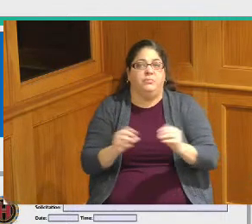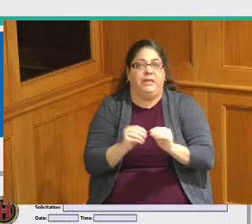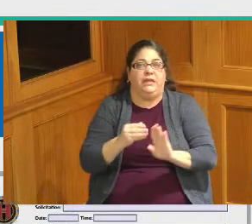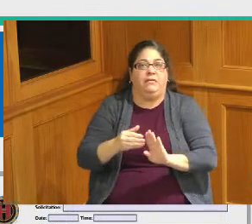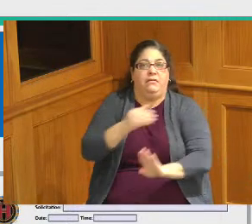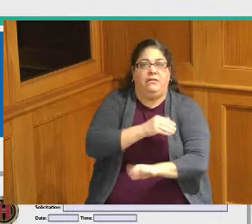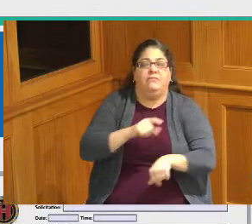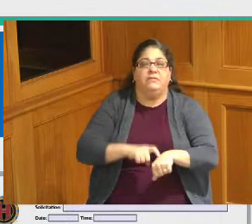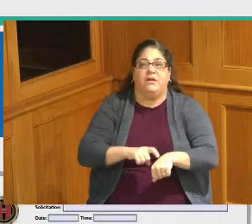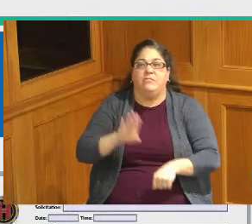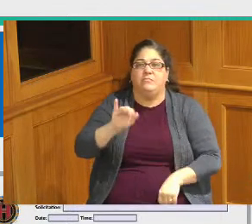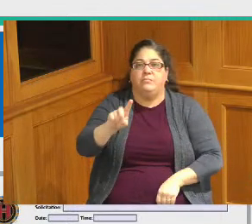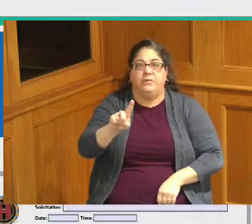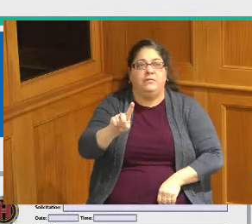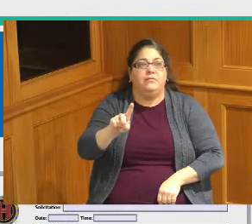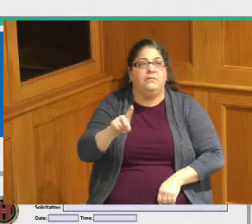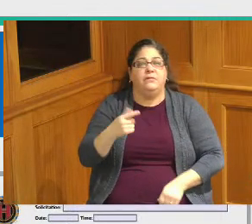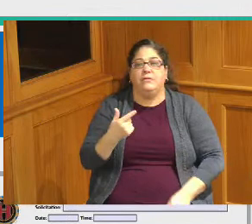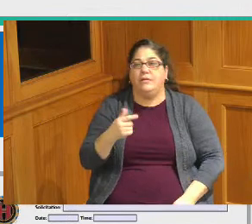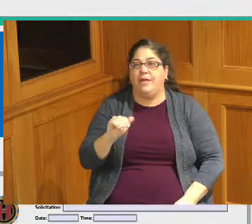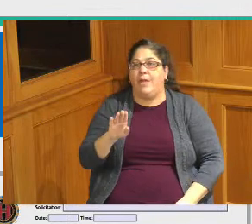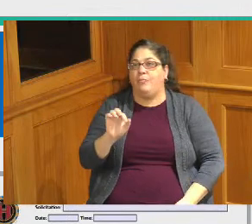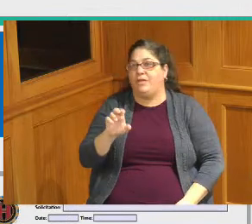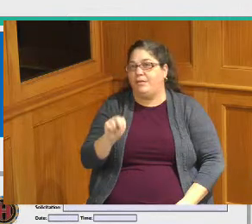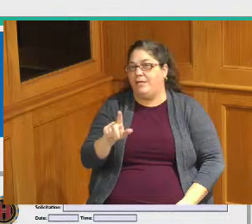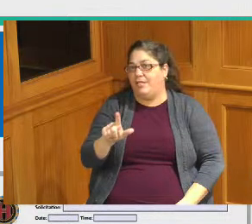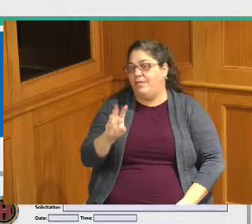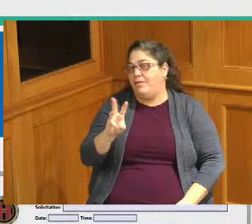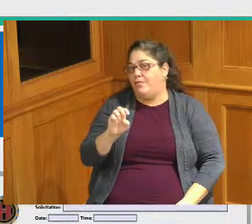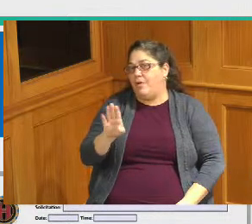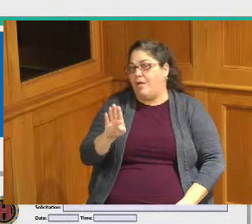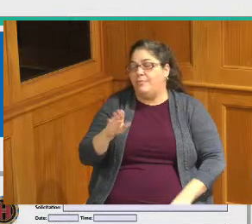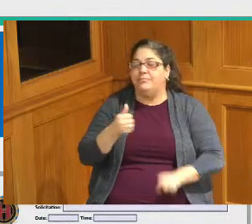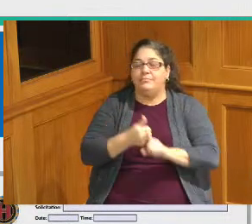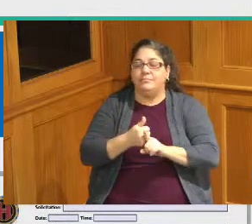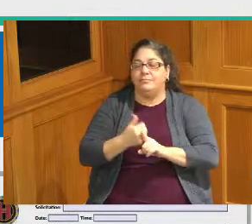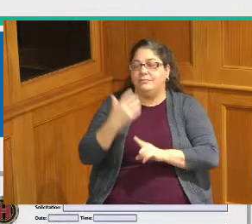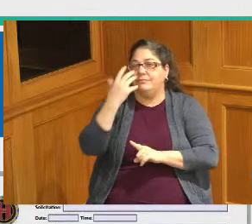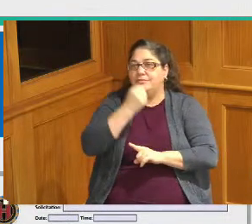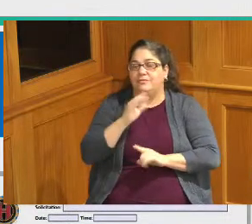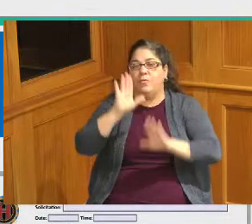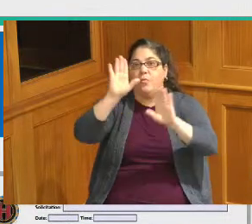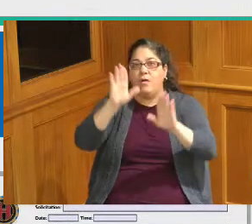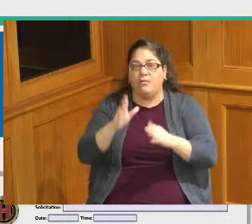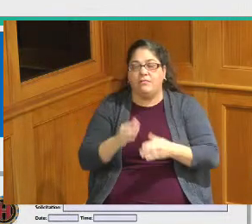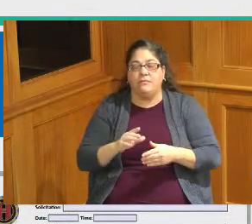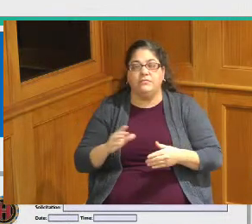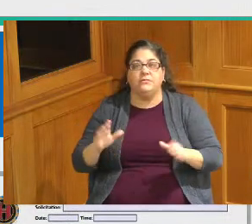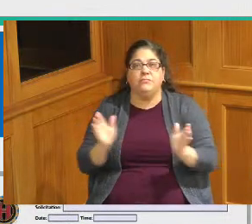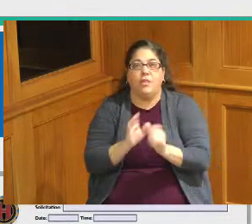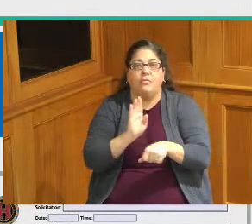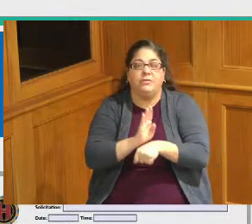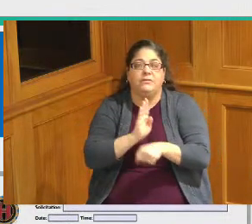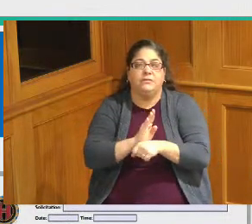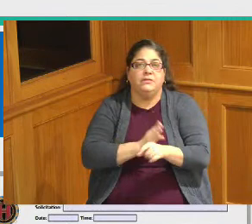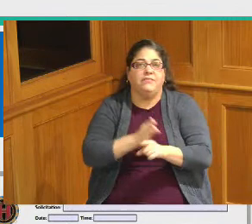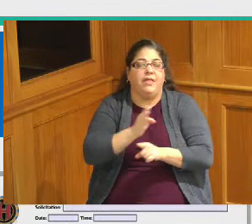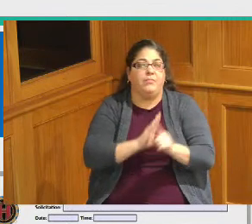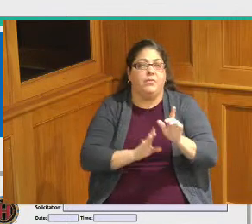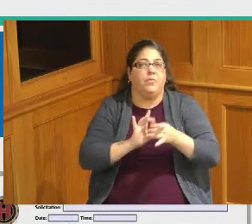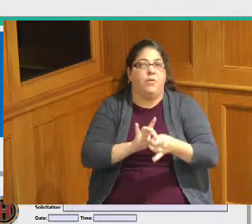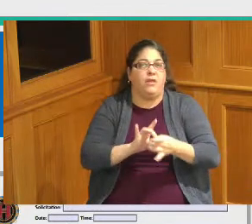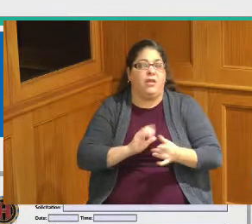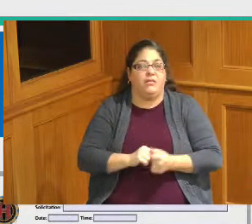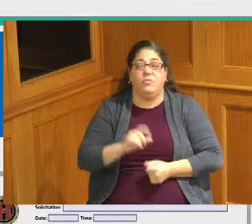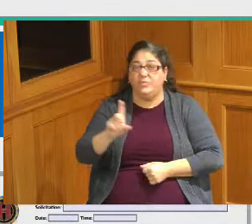to commend Gabriel Whaler, because she's really been a great help, my small business development coordinator, in making sure this happens. But what we